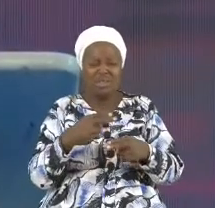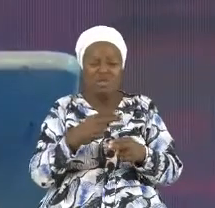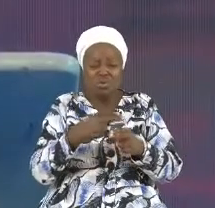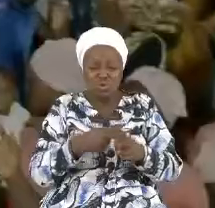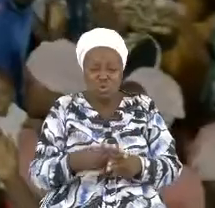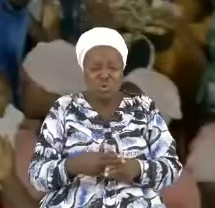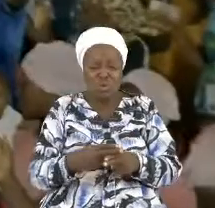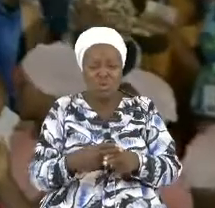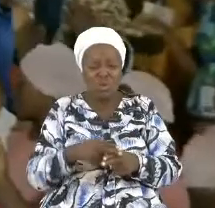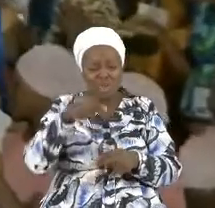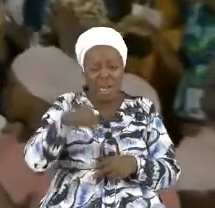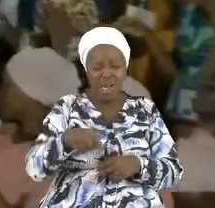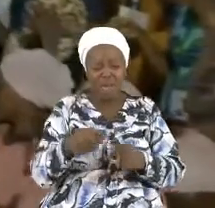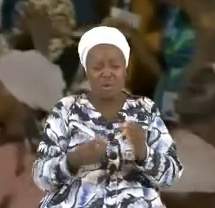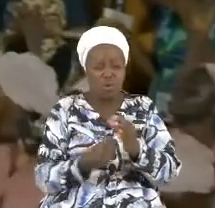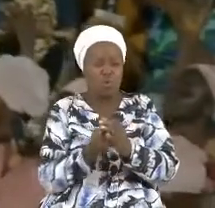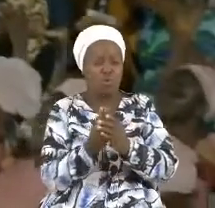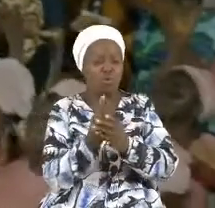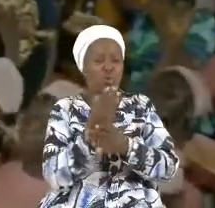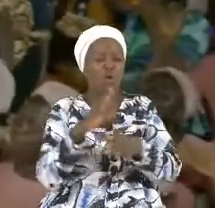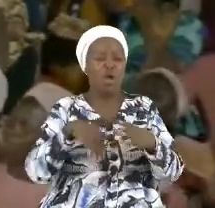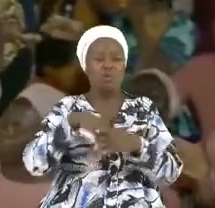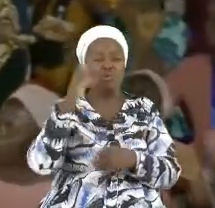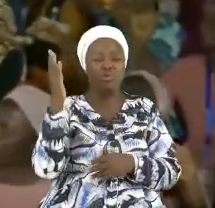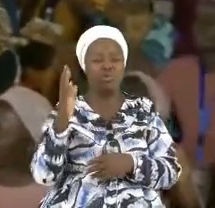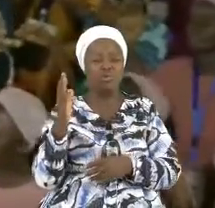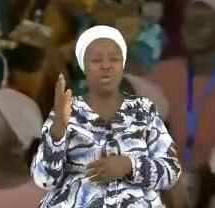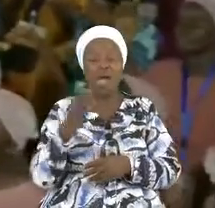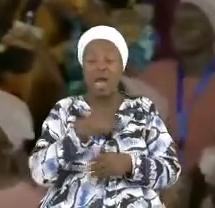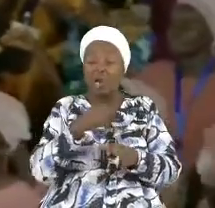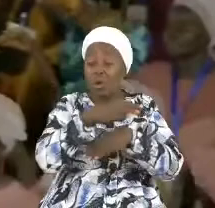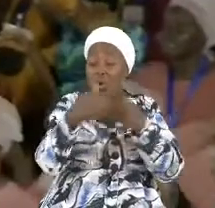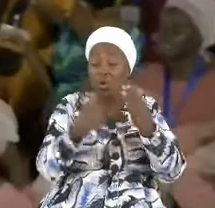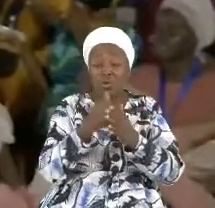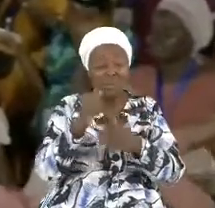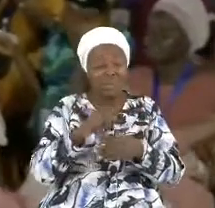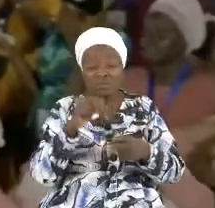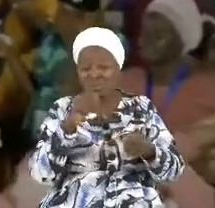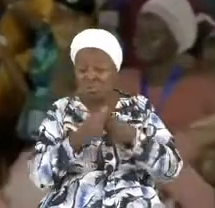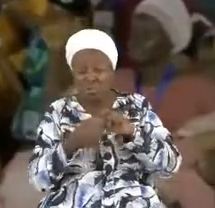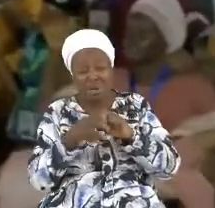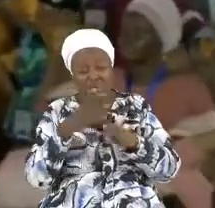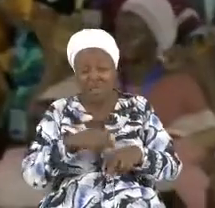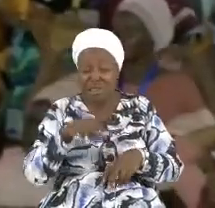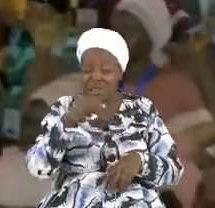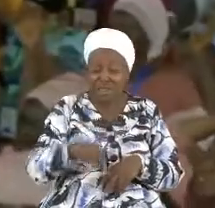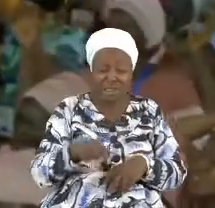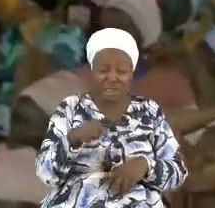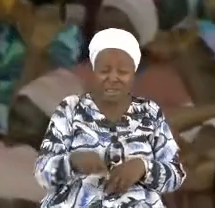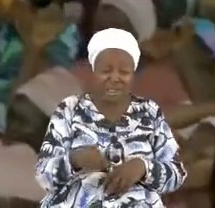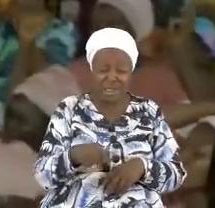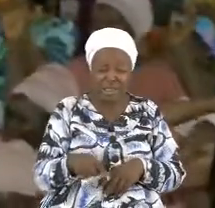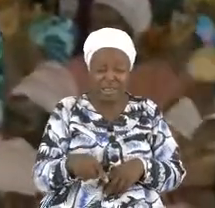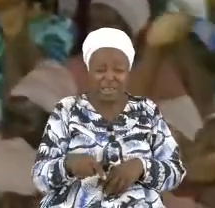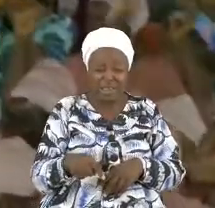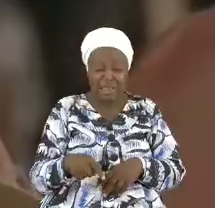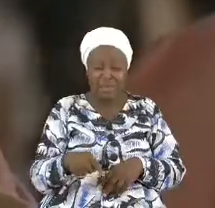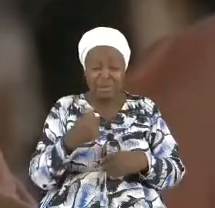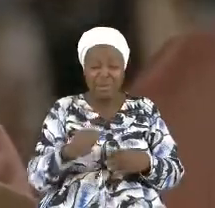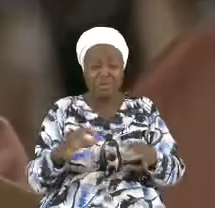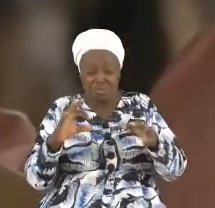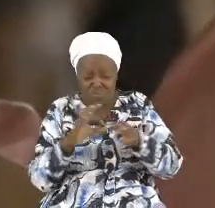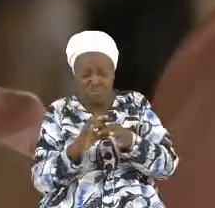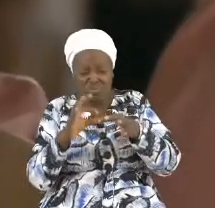out. And all the paralysis and the broken bones, be mended right now.